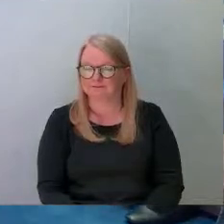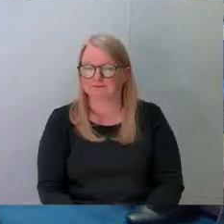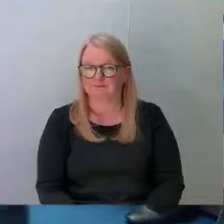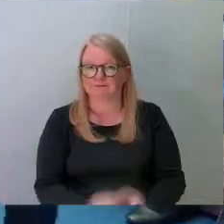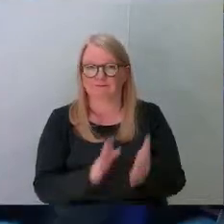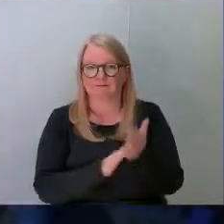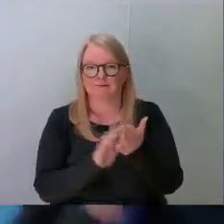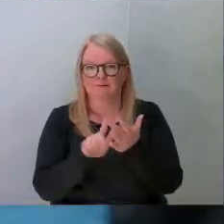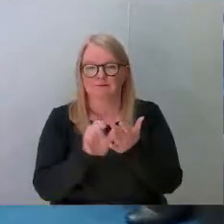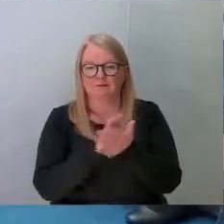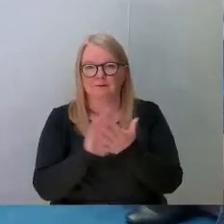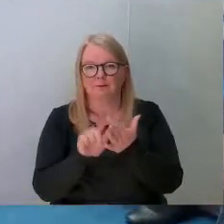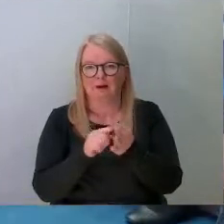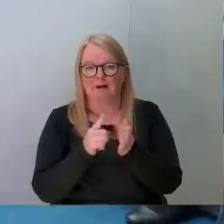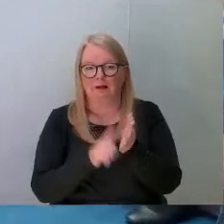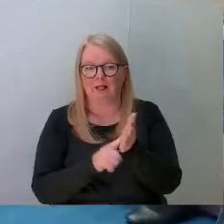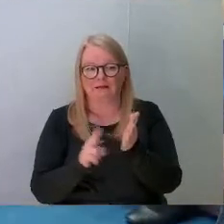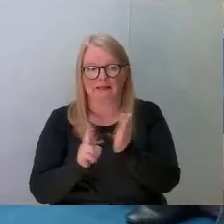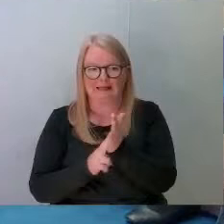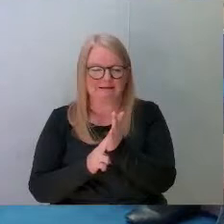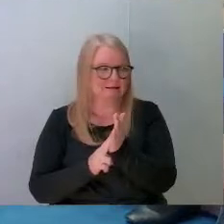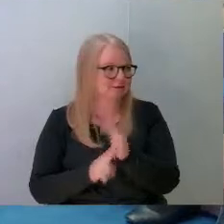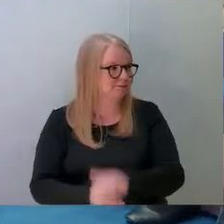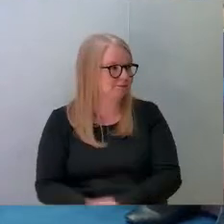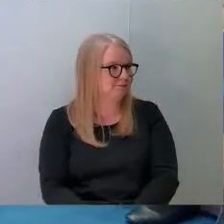Michael Ness.